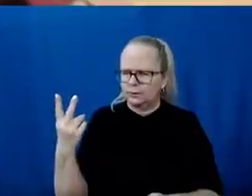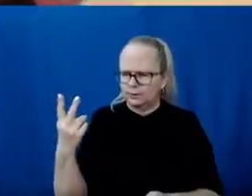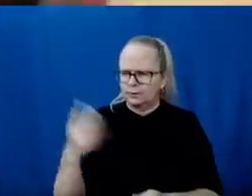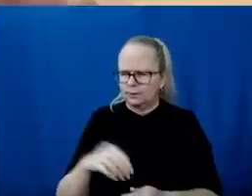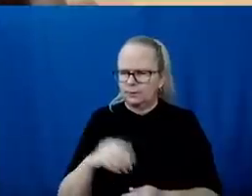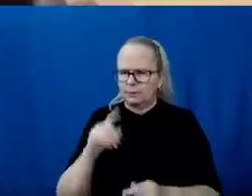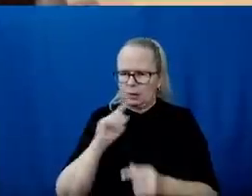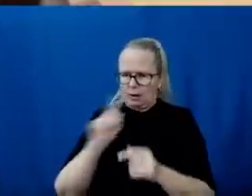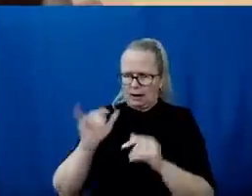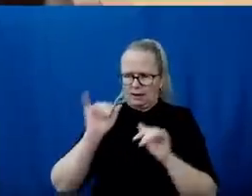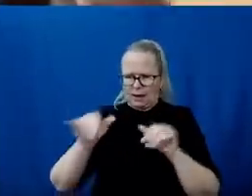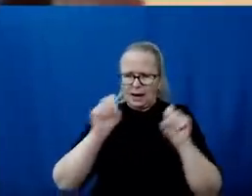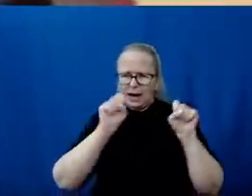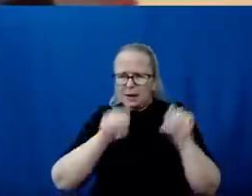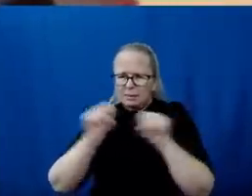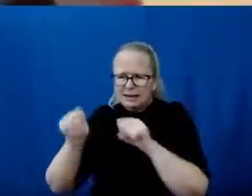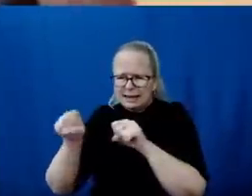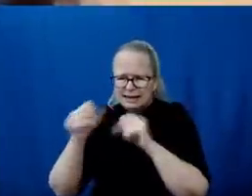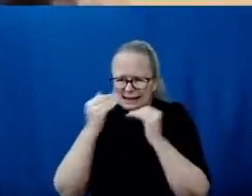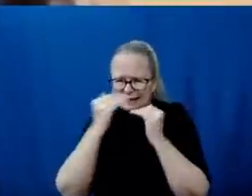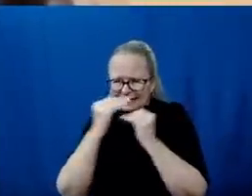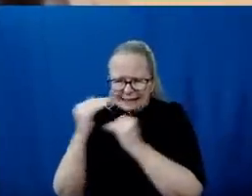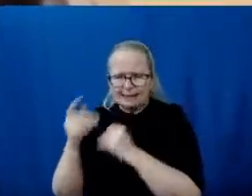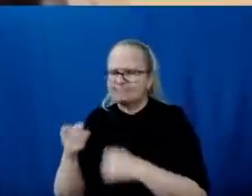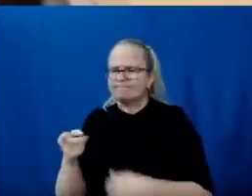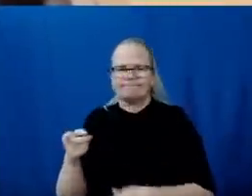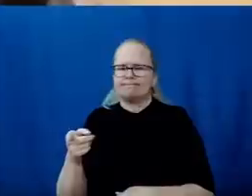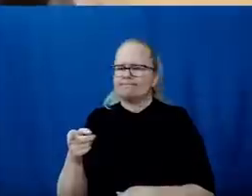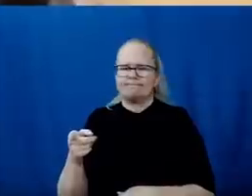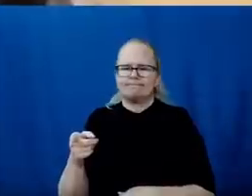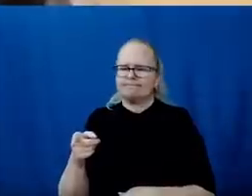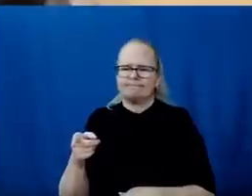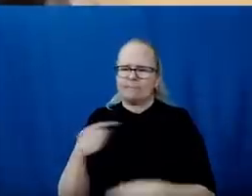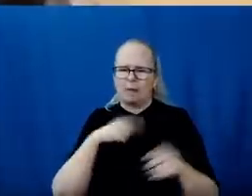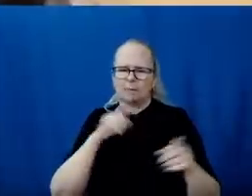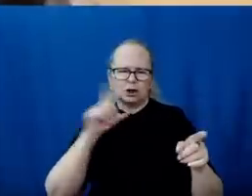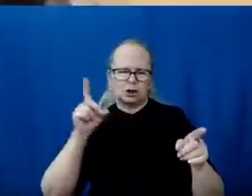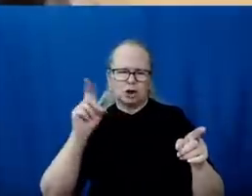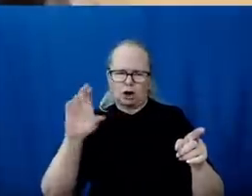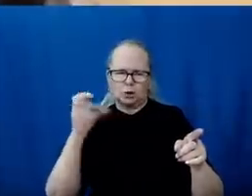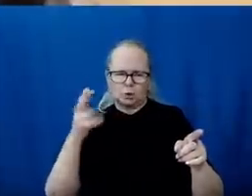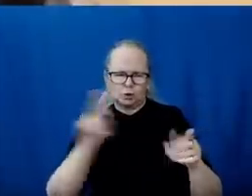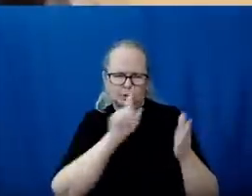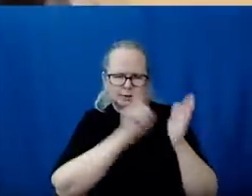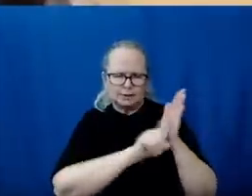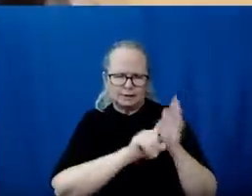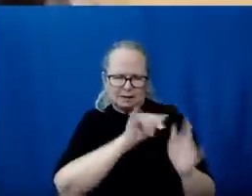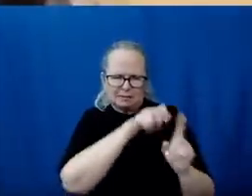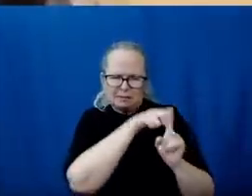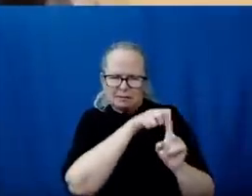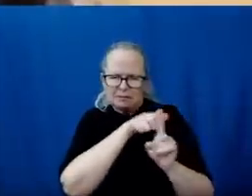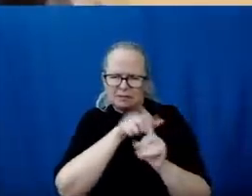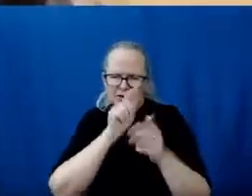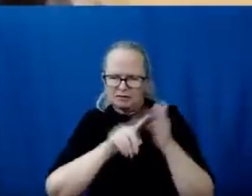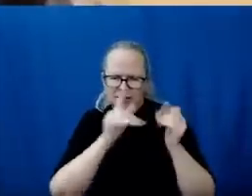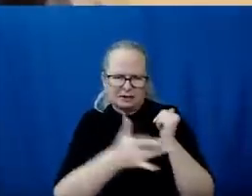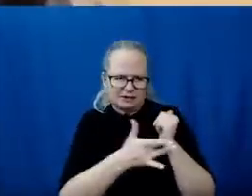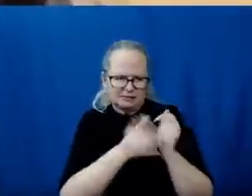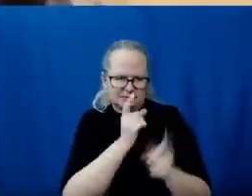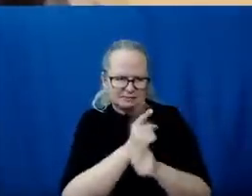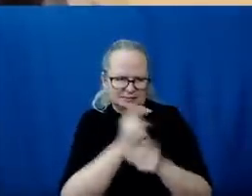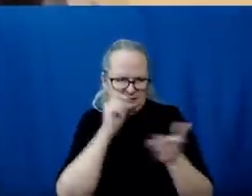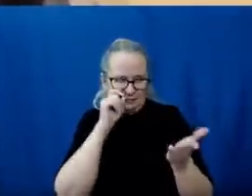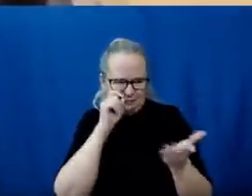And I think Dr. Chu's probably spent a lot more time looking at other potential applications of this platform technology.